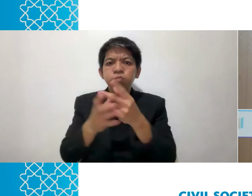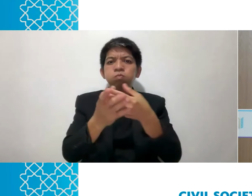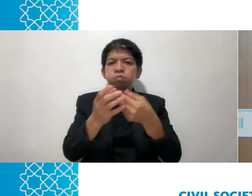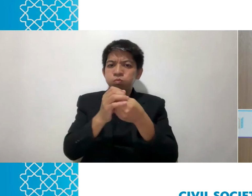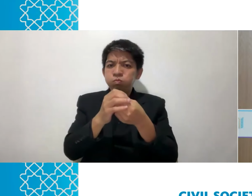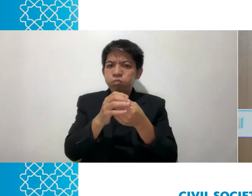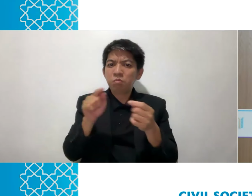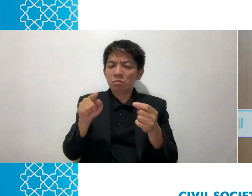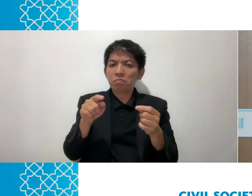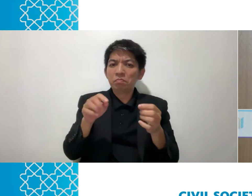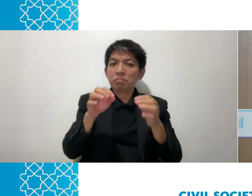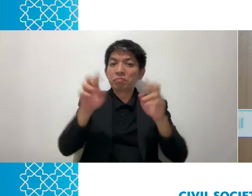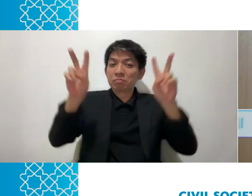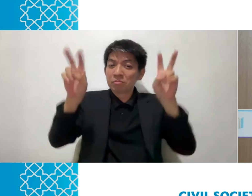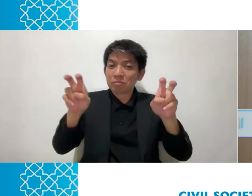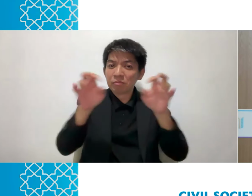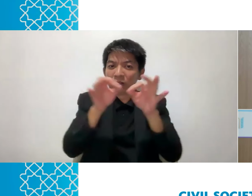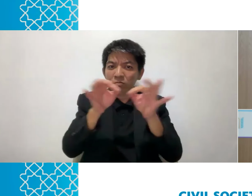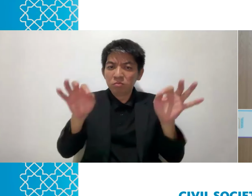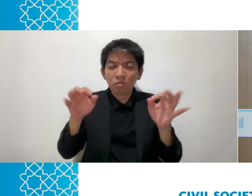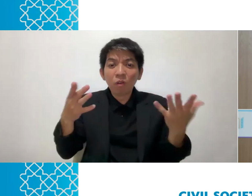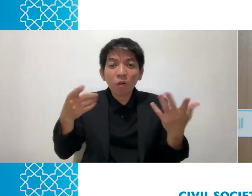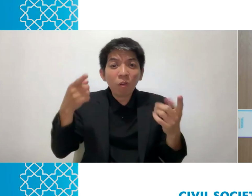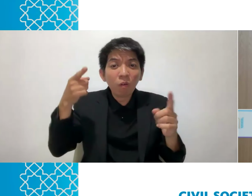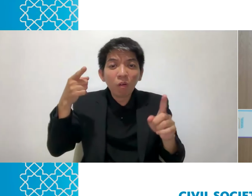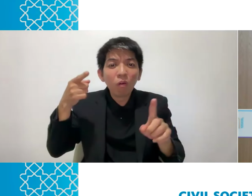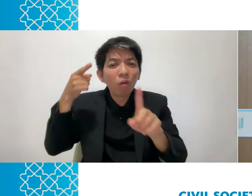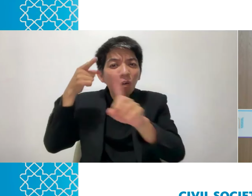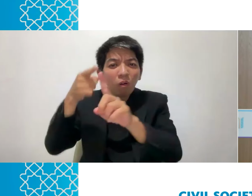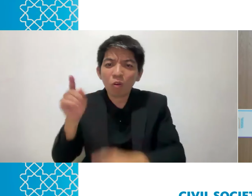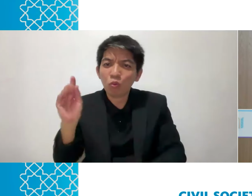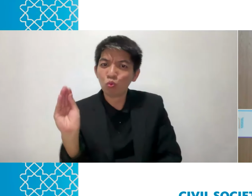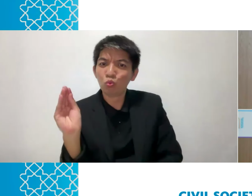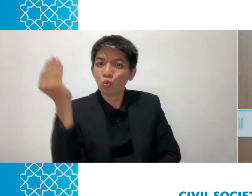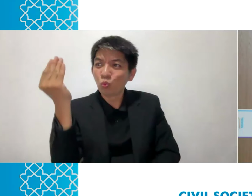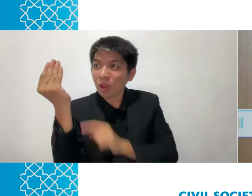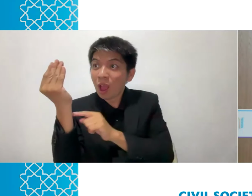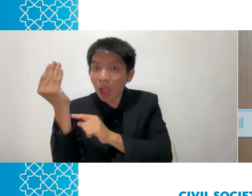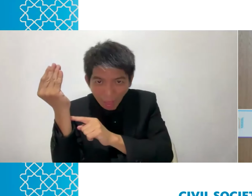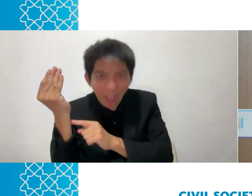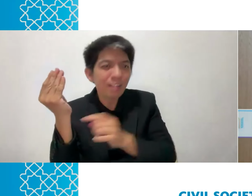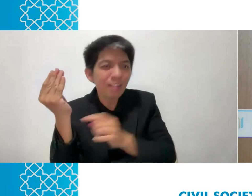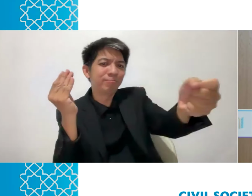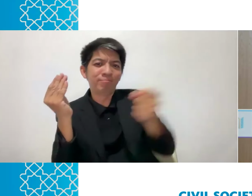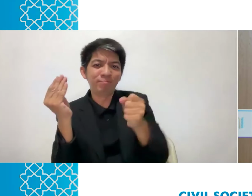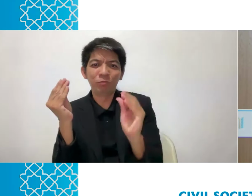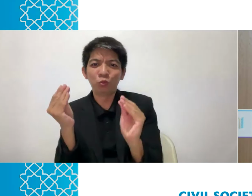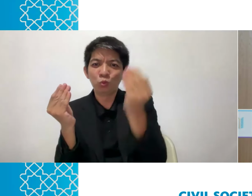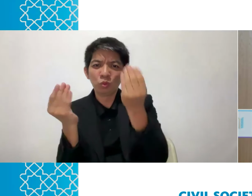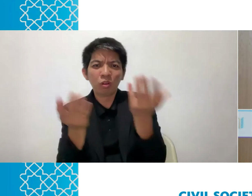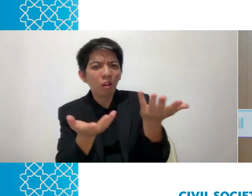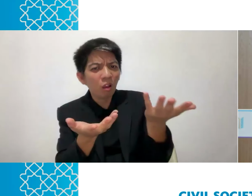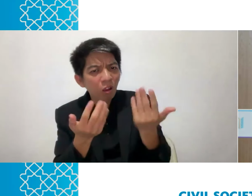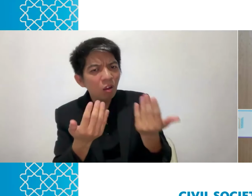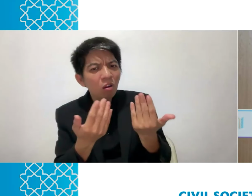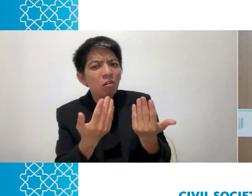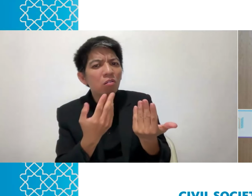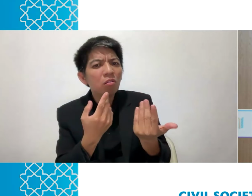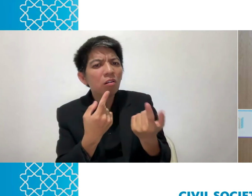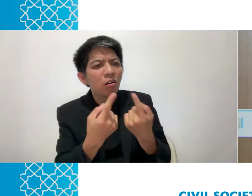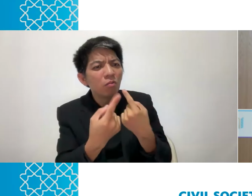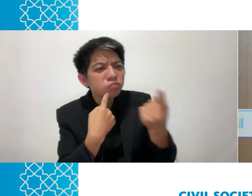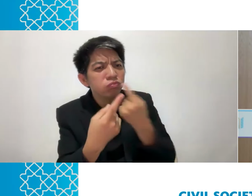that are working for the benefit of young people should include their voices and their consultation. Okay, enough about Youth for